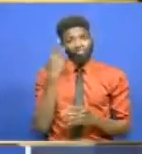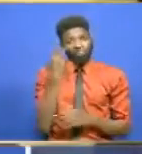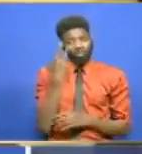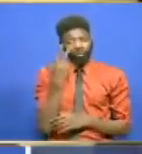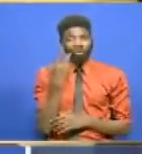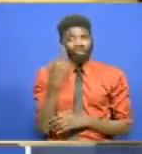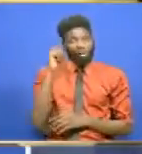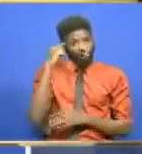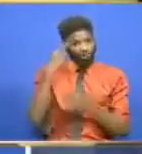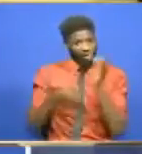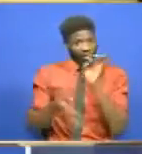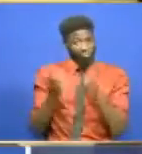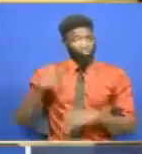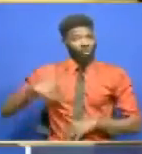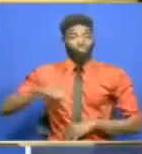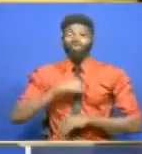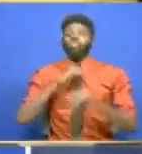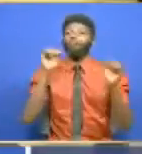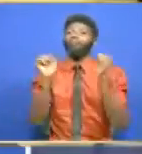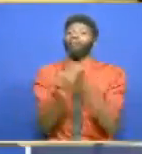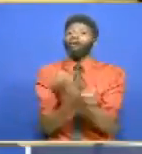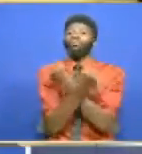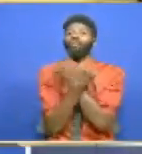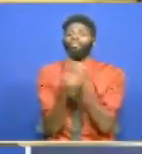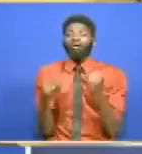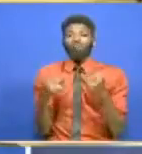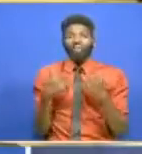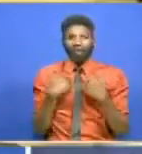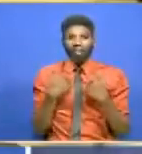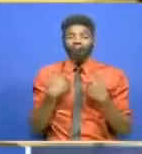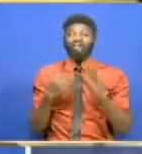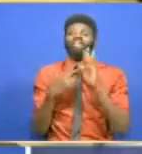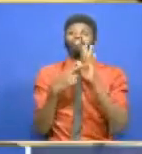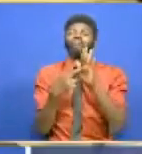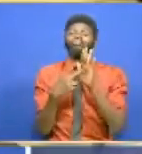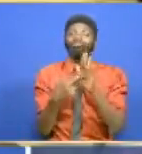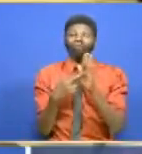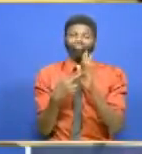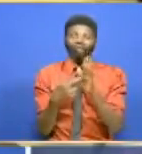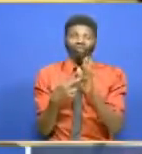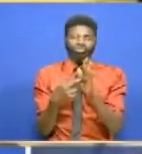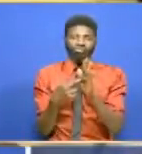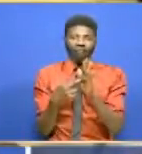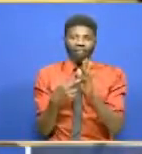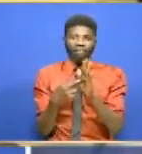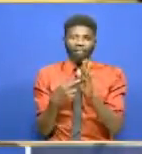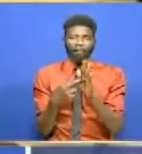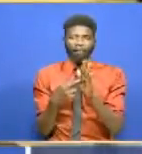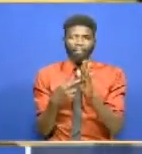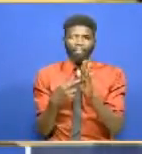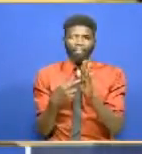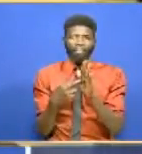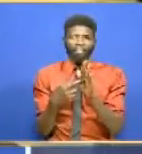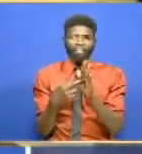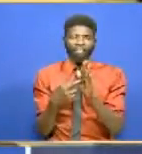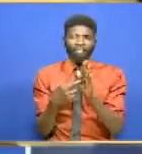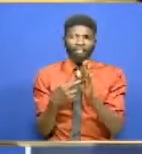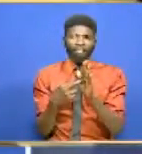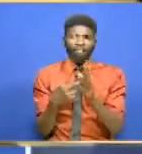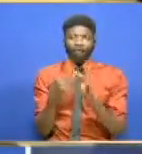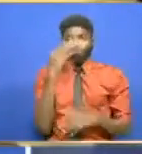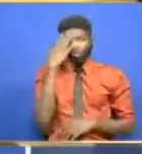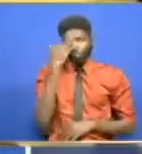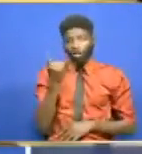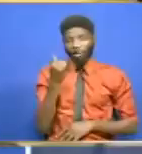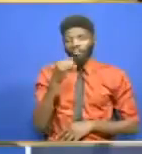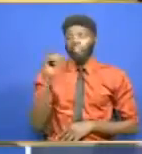have one-to-one representation because of the envisaged wage bill, then we must come